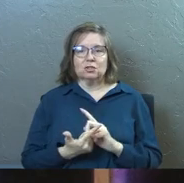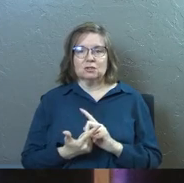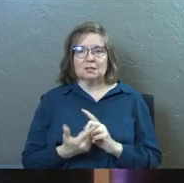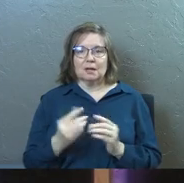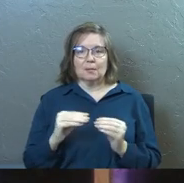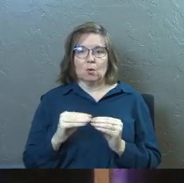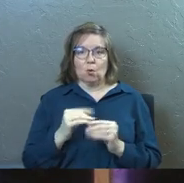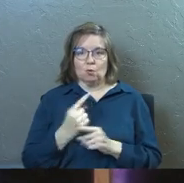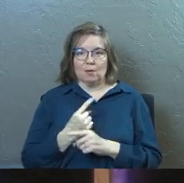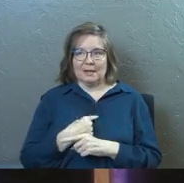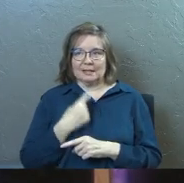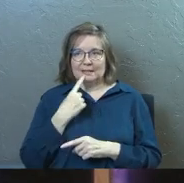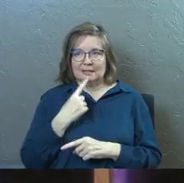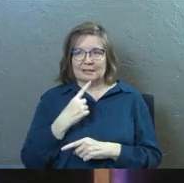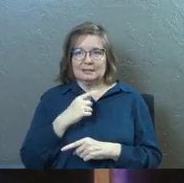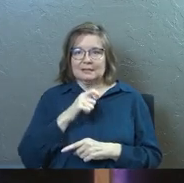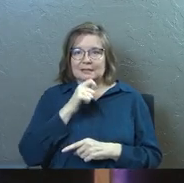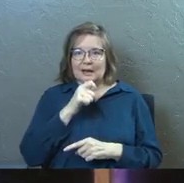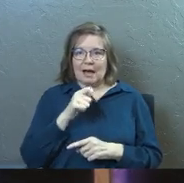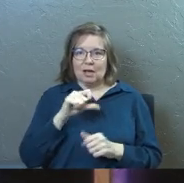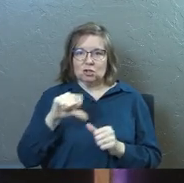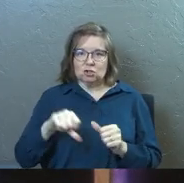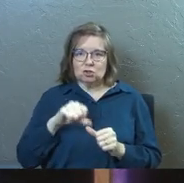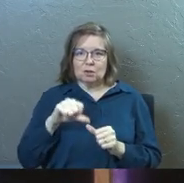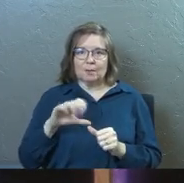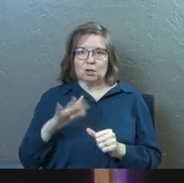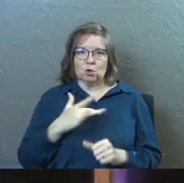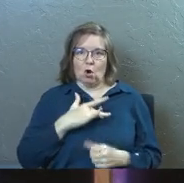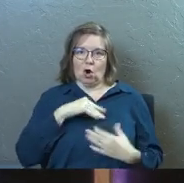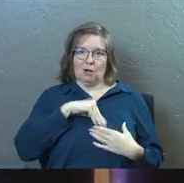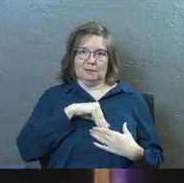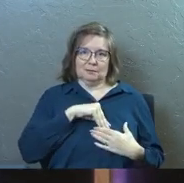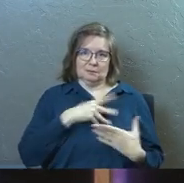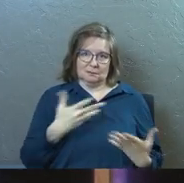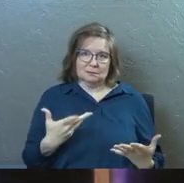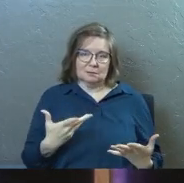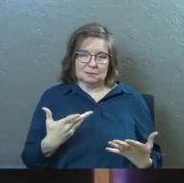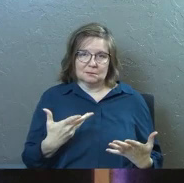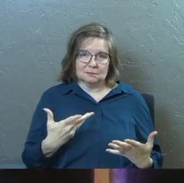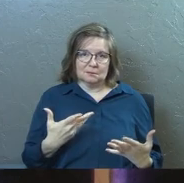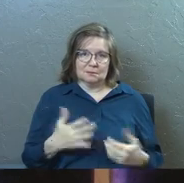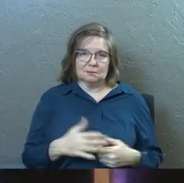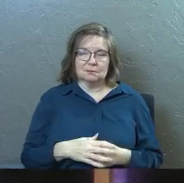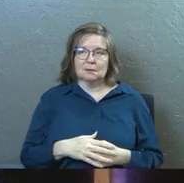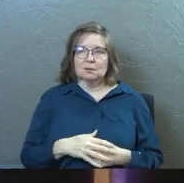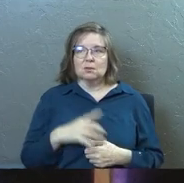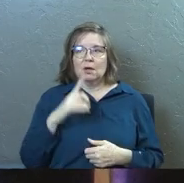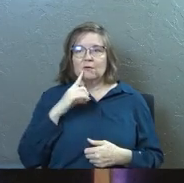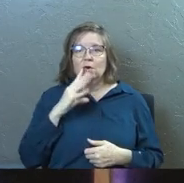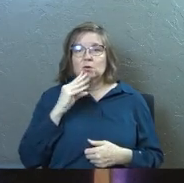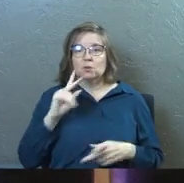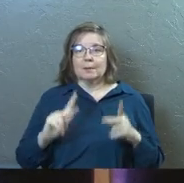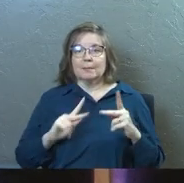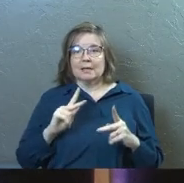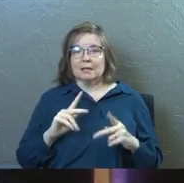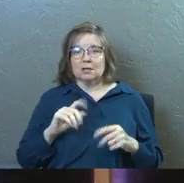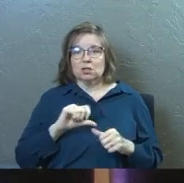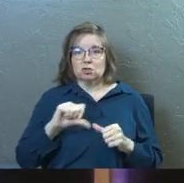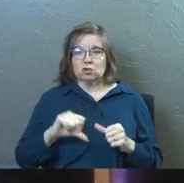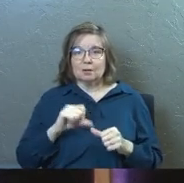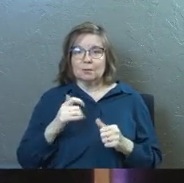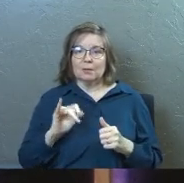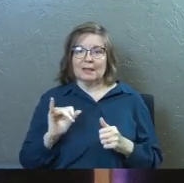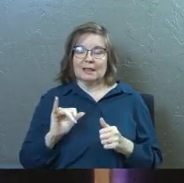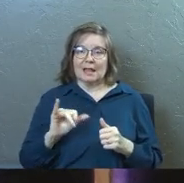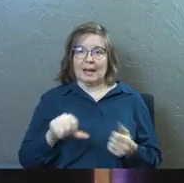translations more rightly say uncircumcised in your heart. So for the Jewish people, circumcision